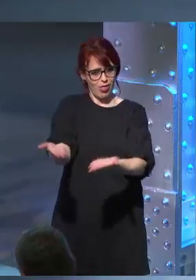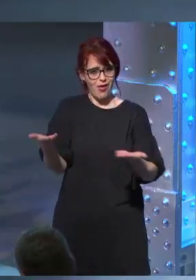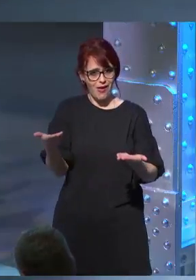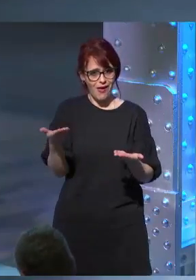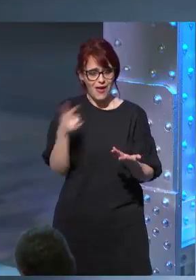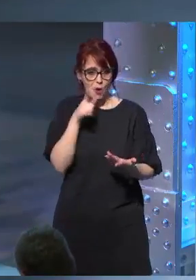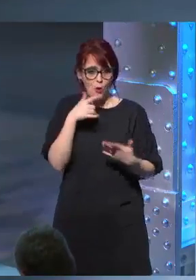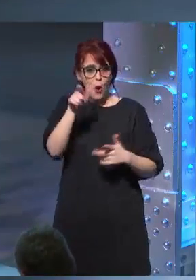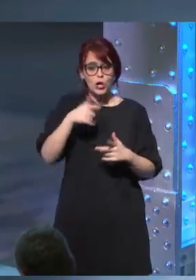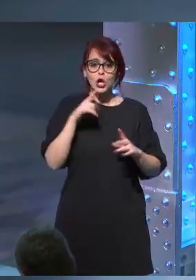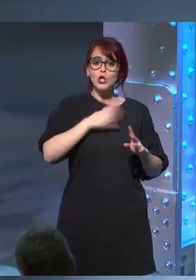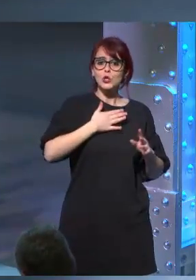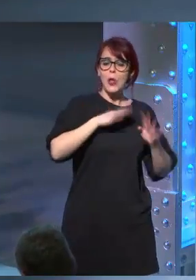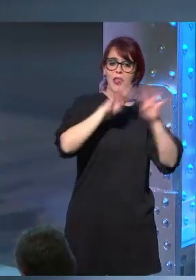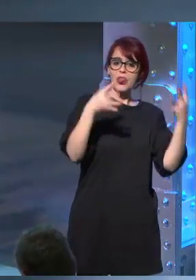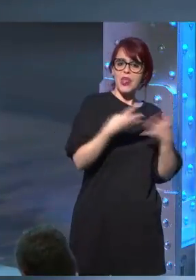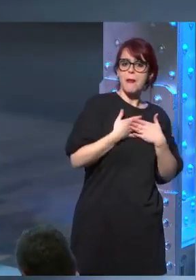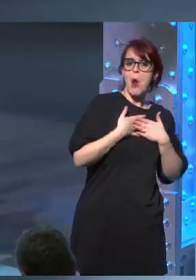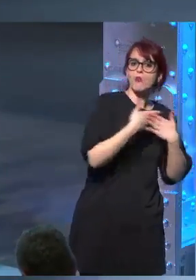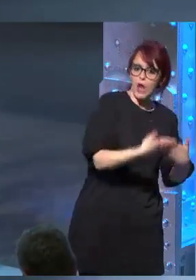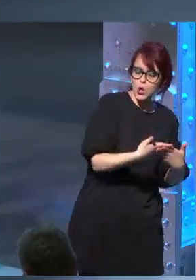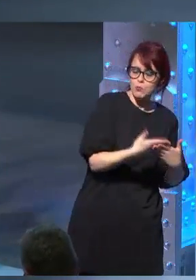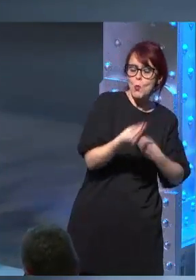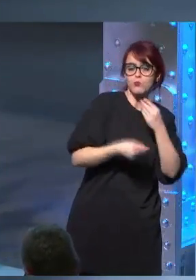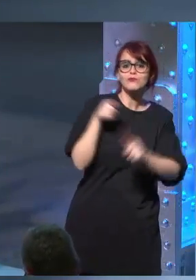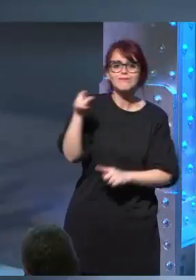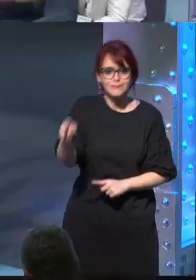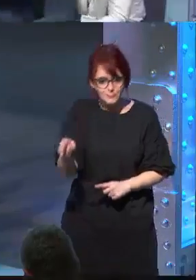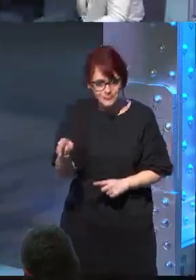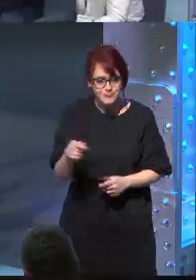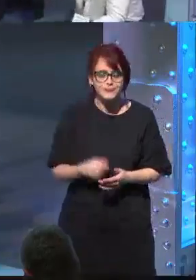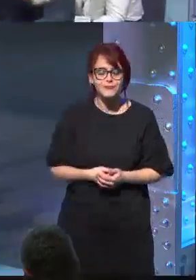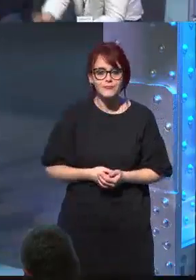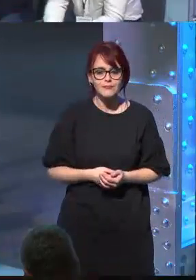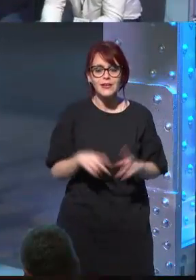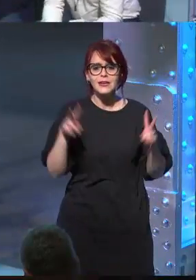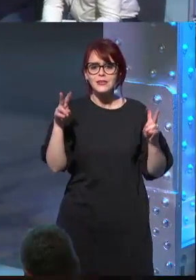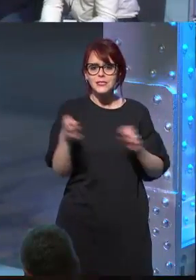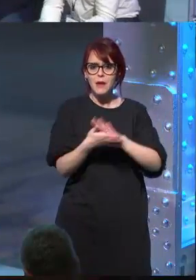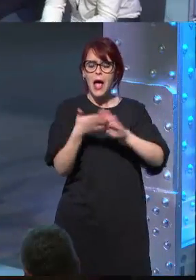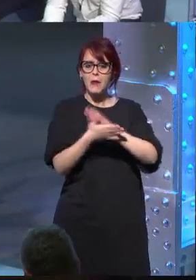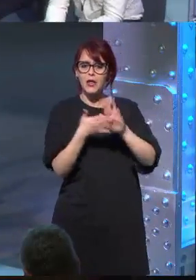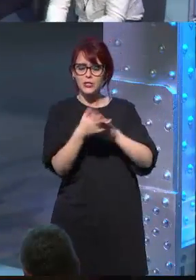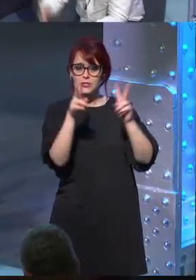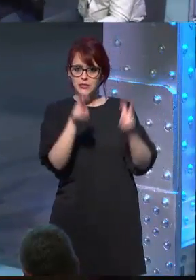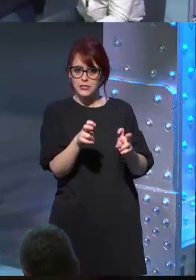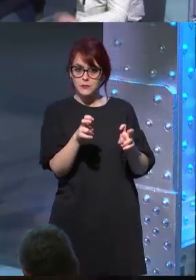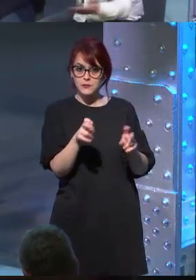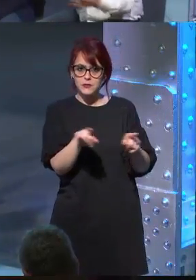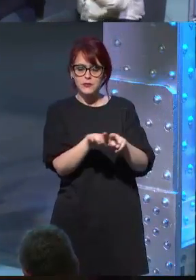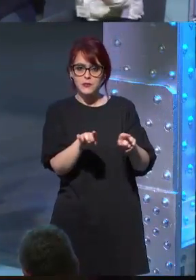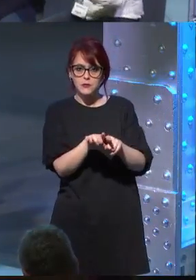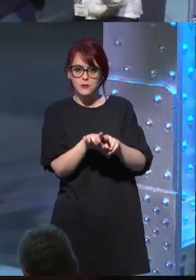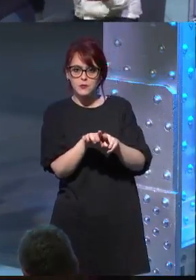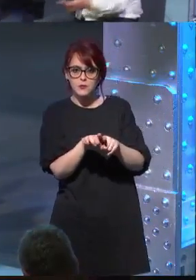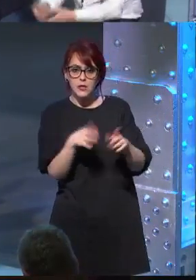used responsibly, and this is one of the things that Cyber Volunteers is supporting. I would like to add on